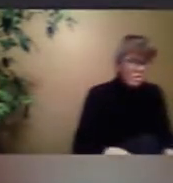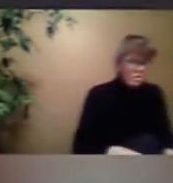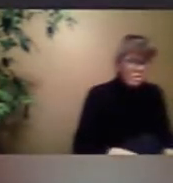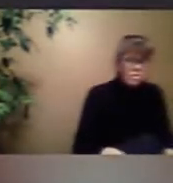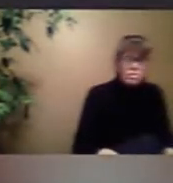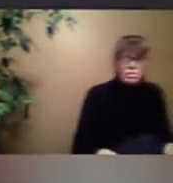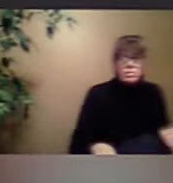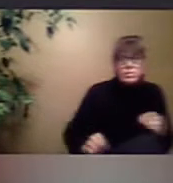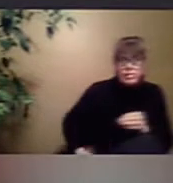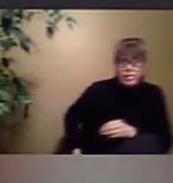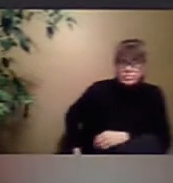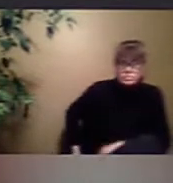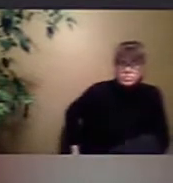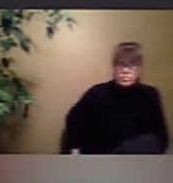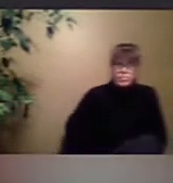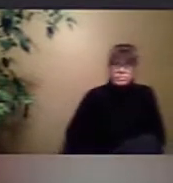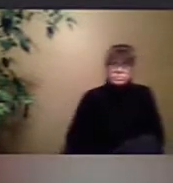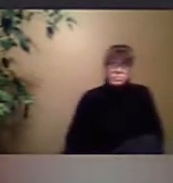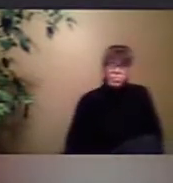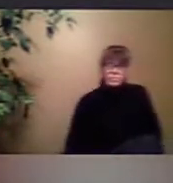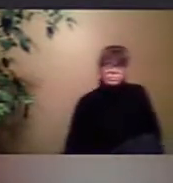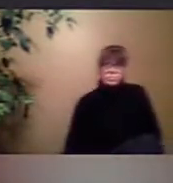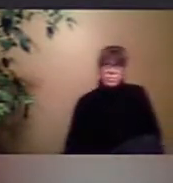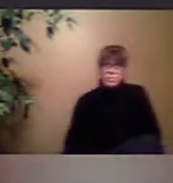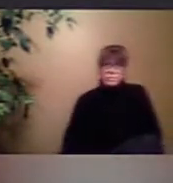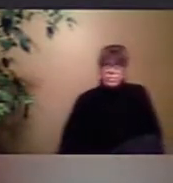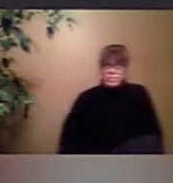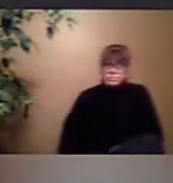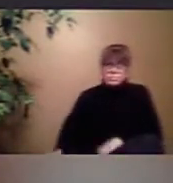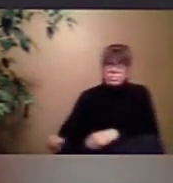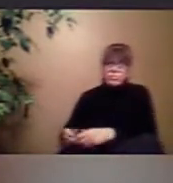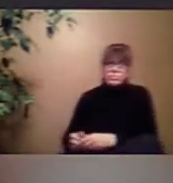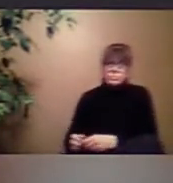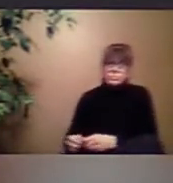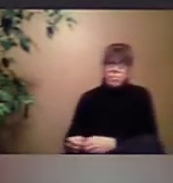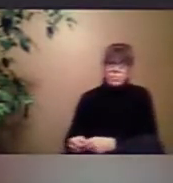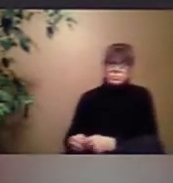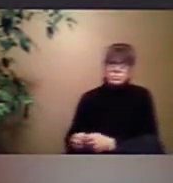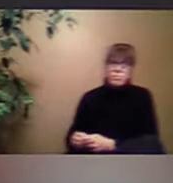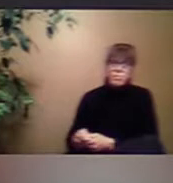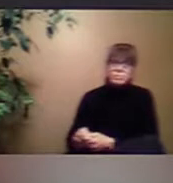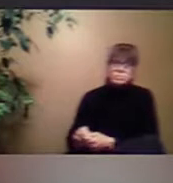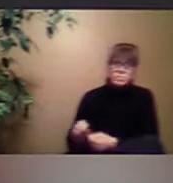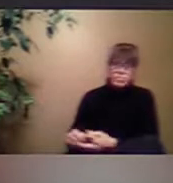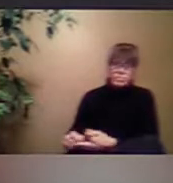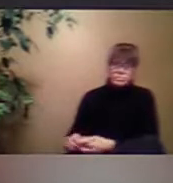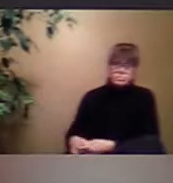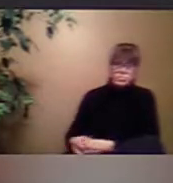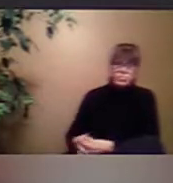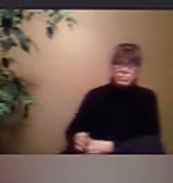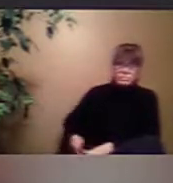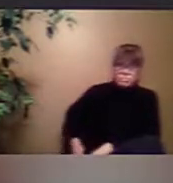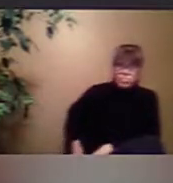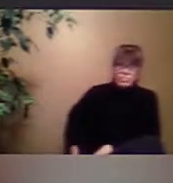Laura Dogan, our city manager, James Johnson, our clerk treasurer. We have our department heads, Tom Bernier, Public Works, Travis